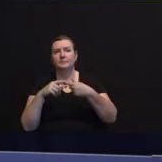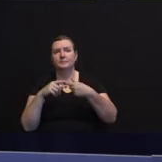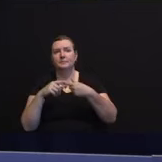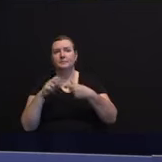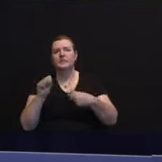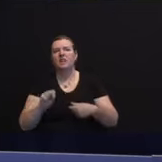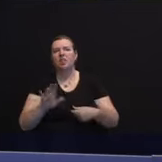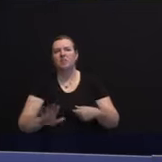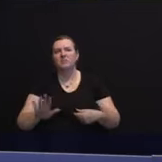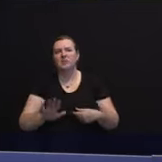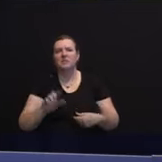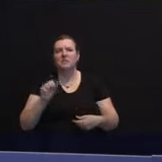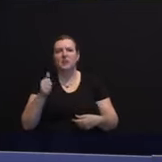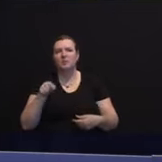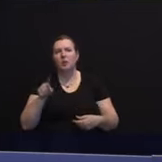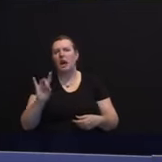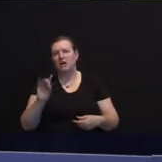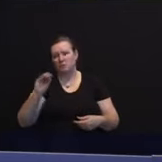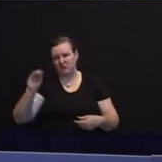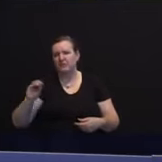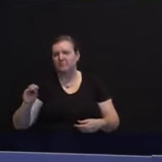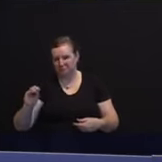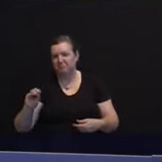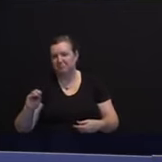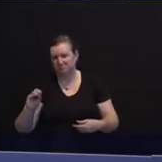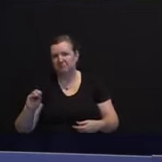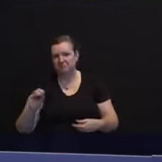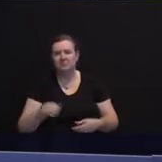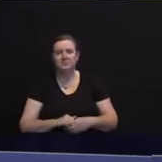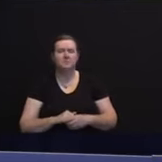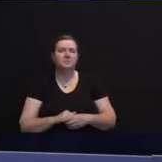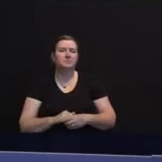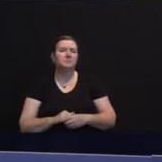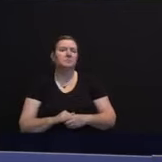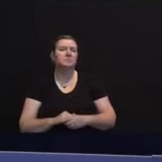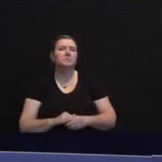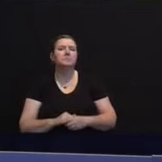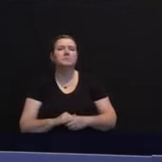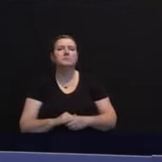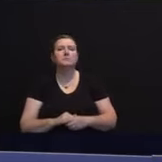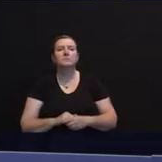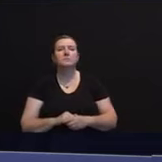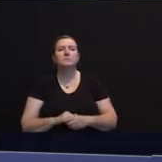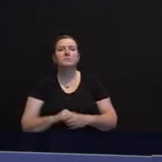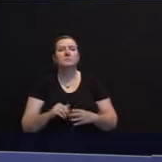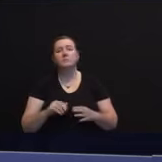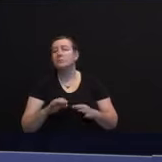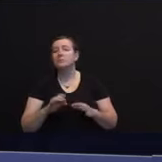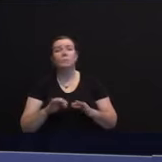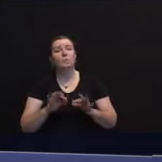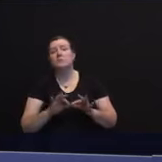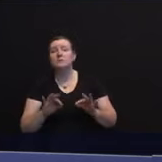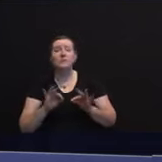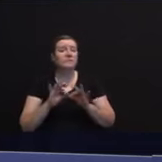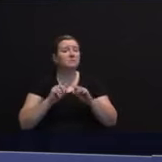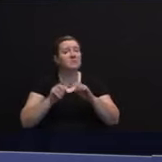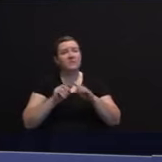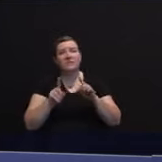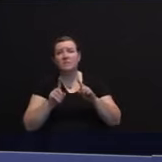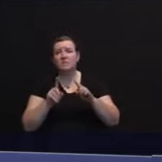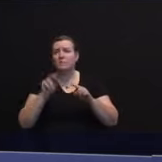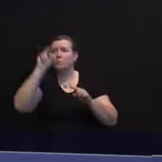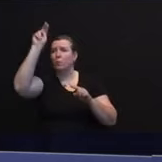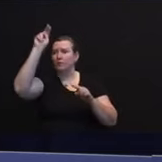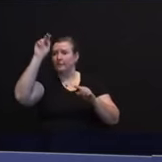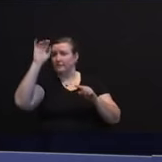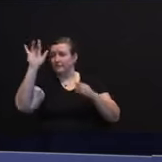that's the highest that we've reported across the state. There is no significant difference from the northern part of the state to